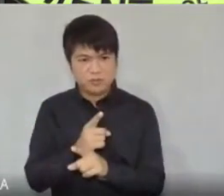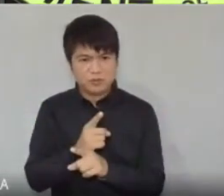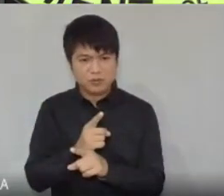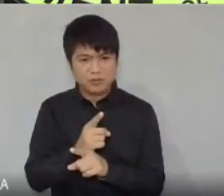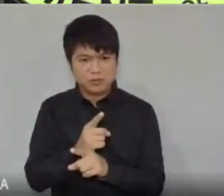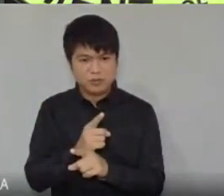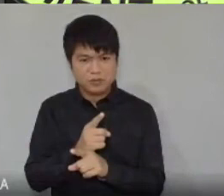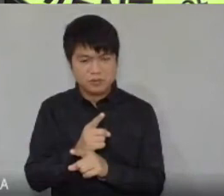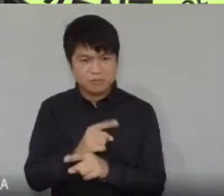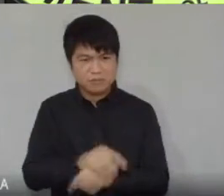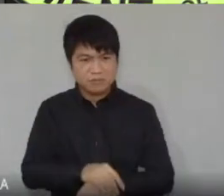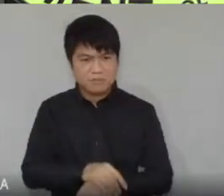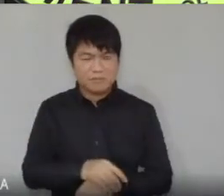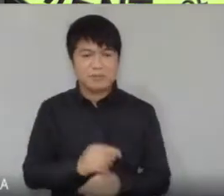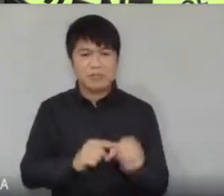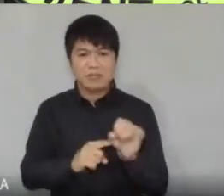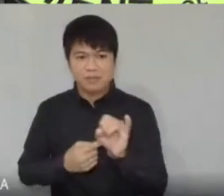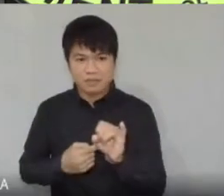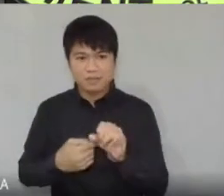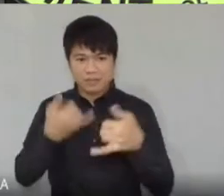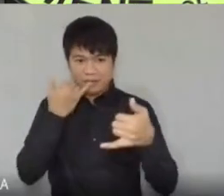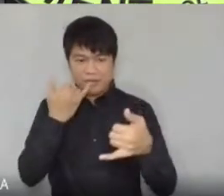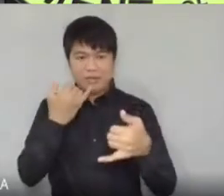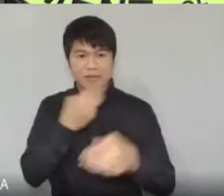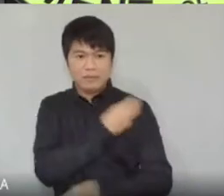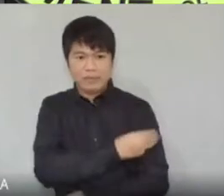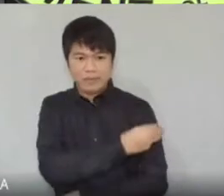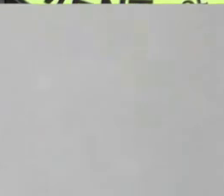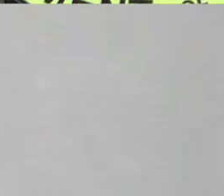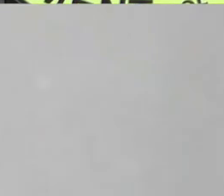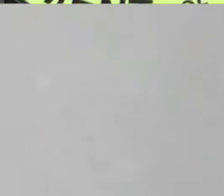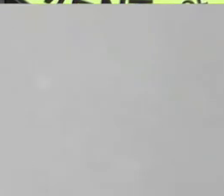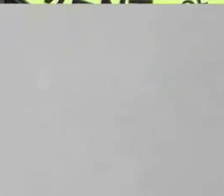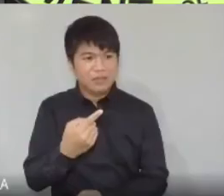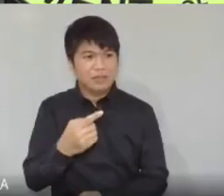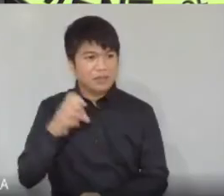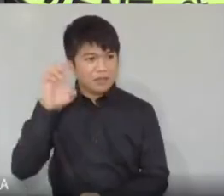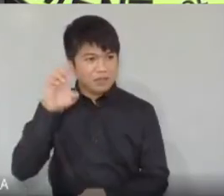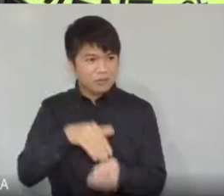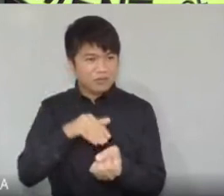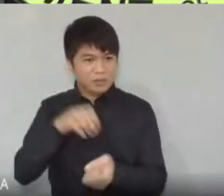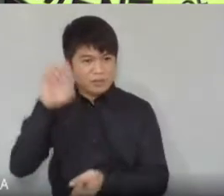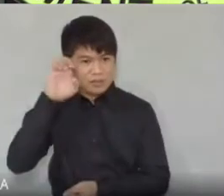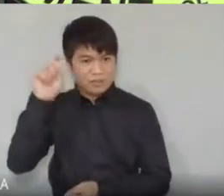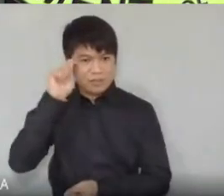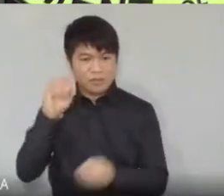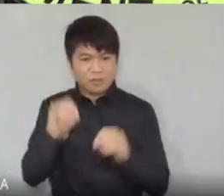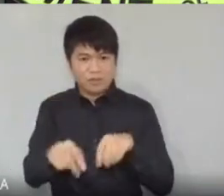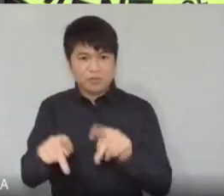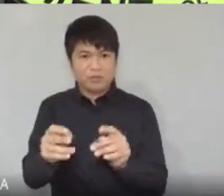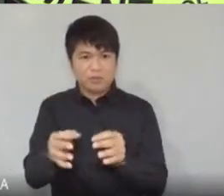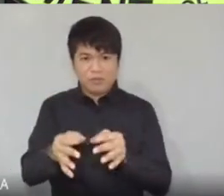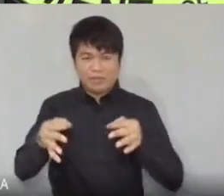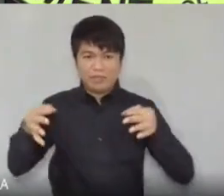is here and available. And with COVID-19, I think it's high time that we go for it, for telemedicine.